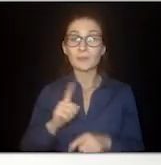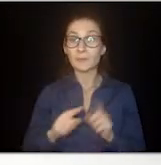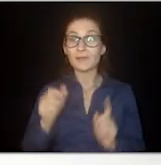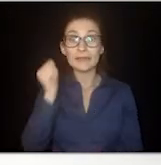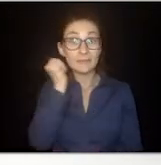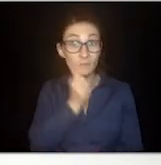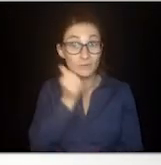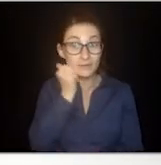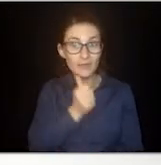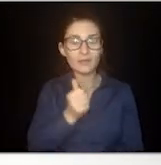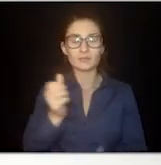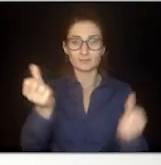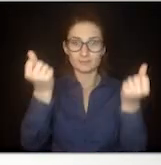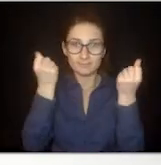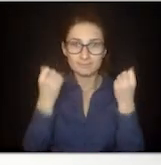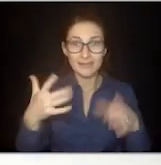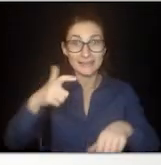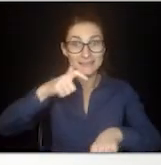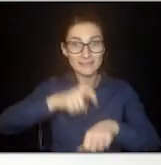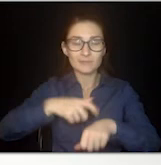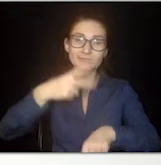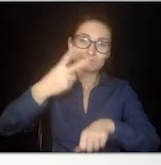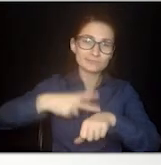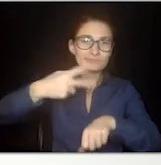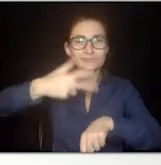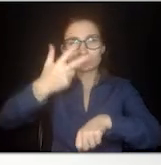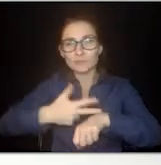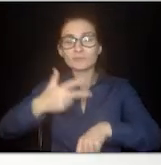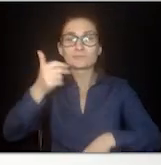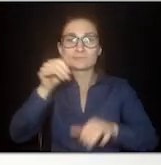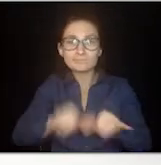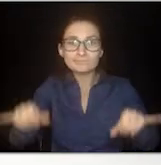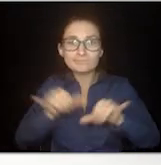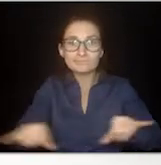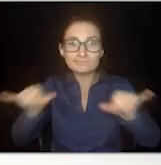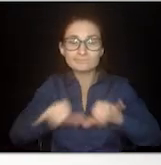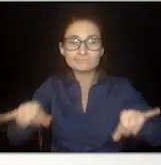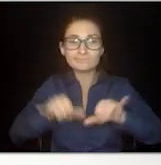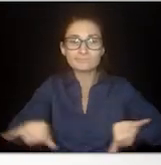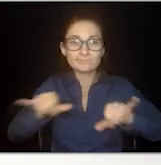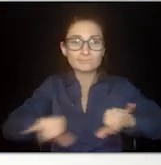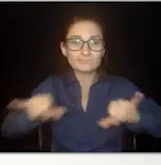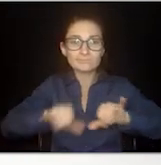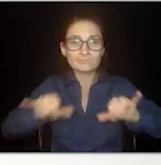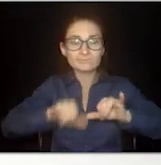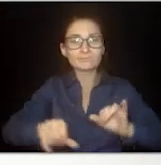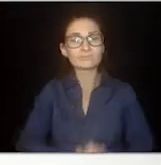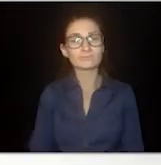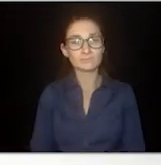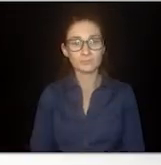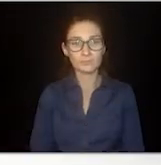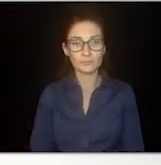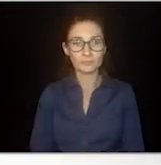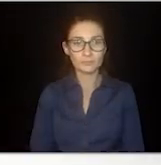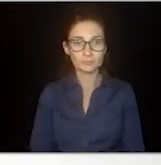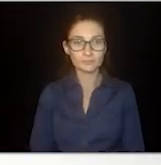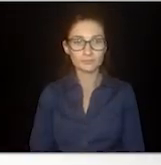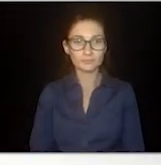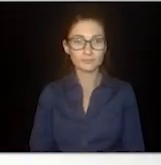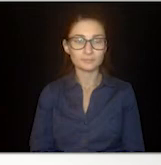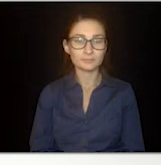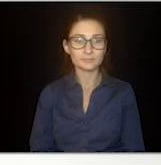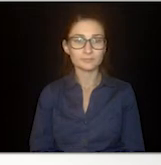But every day, several times a day, over and over and over again.